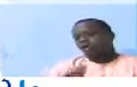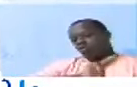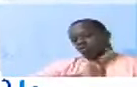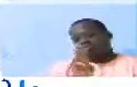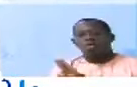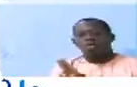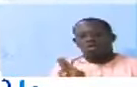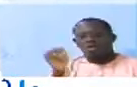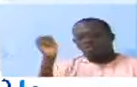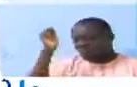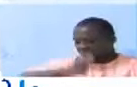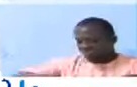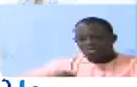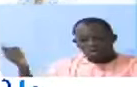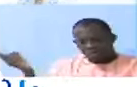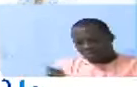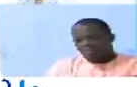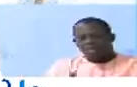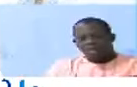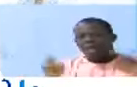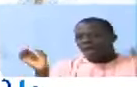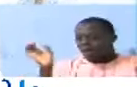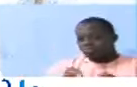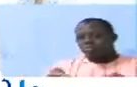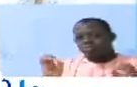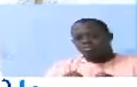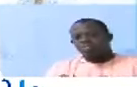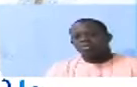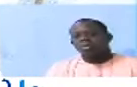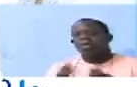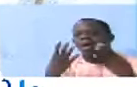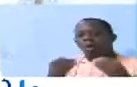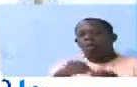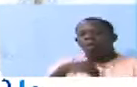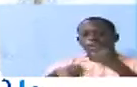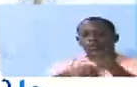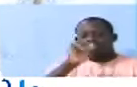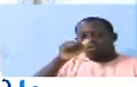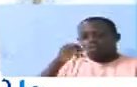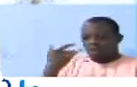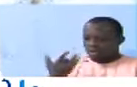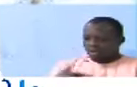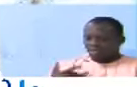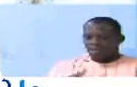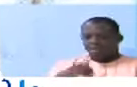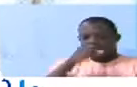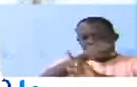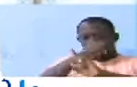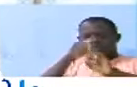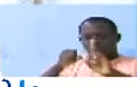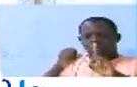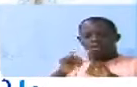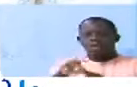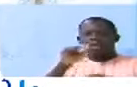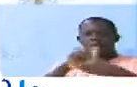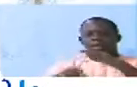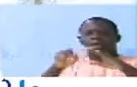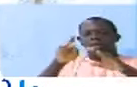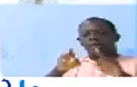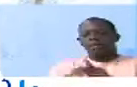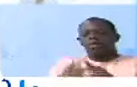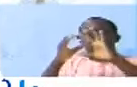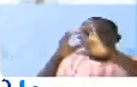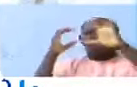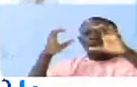didn't beat us this time. How about your living conditions in that shed at Fajara Barracks? Did